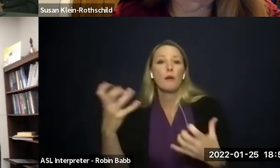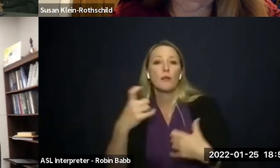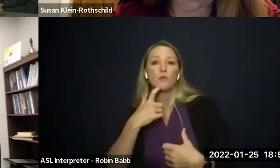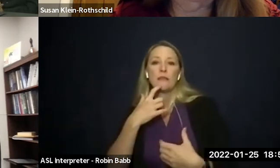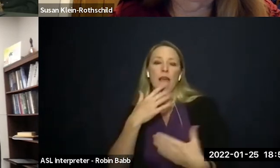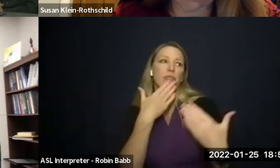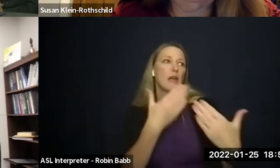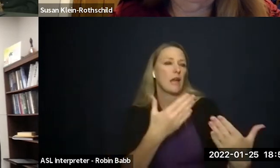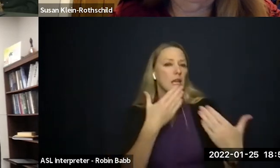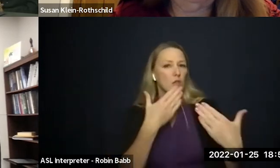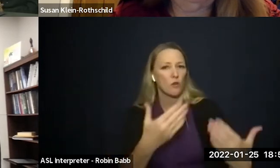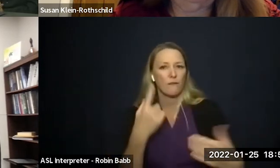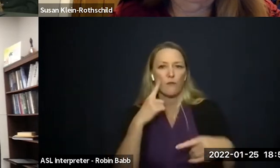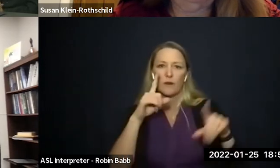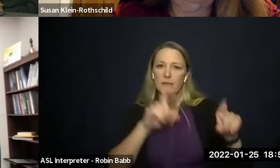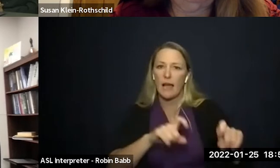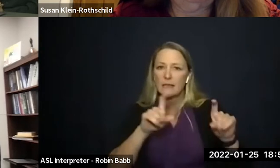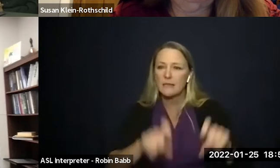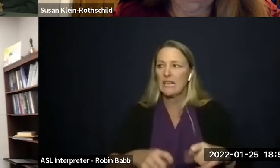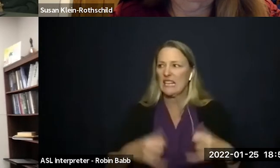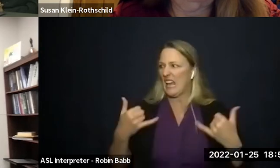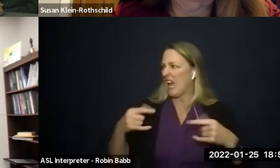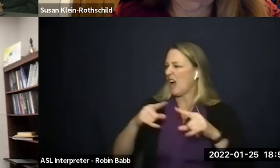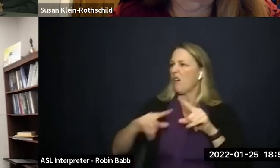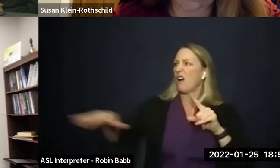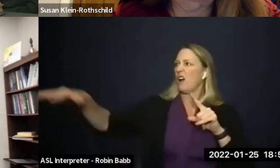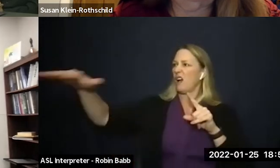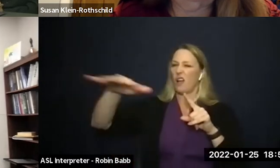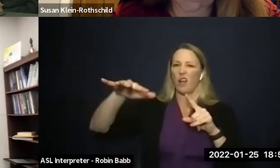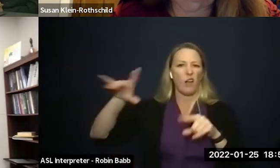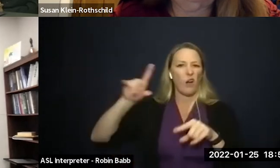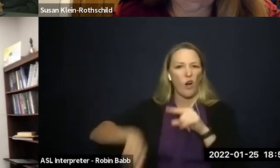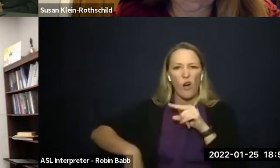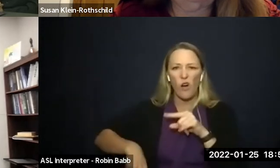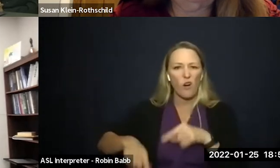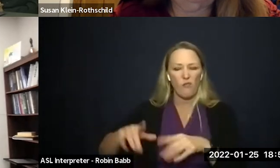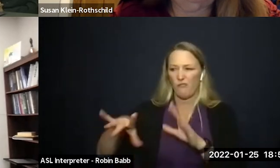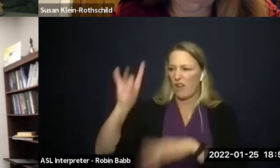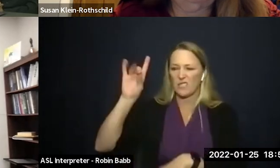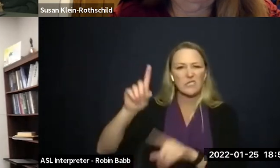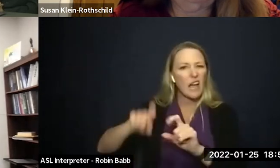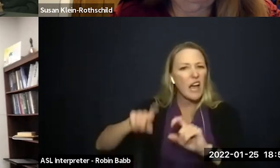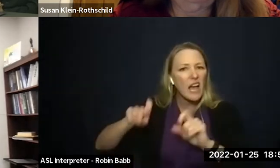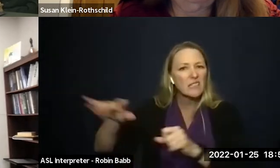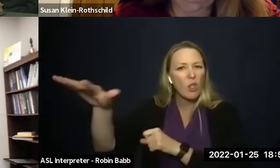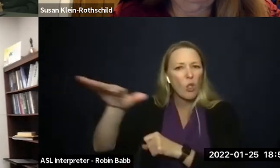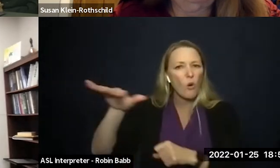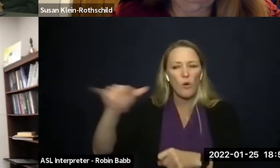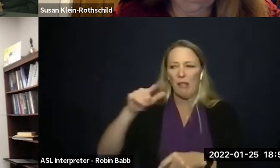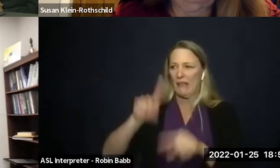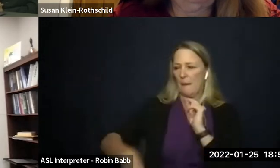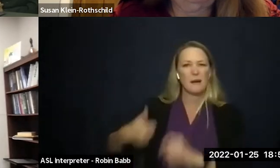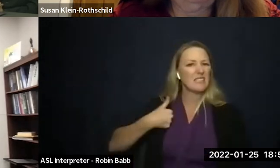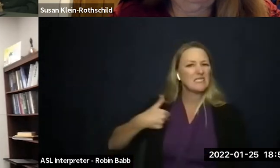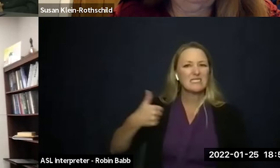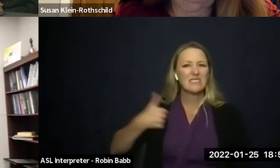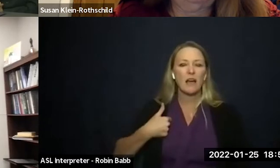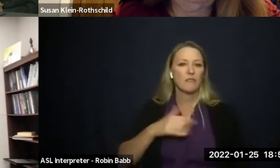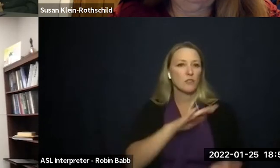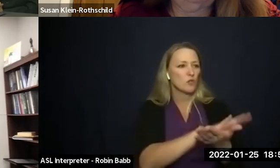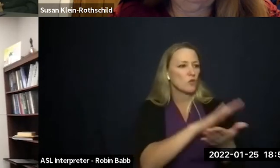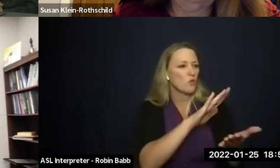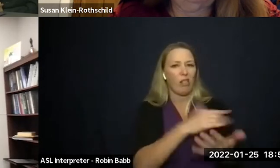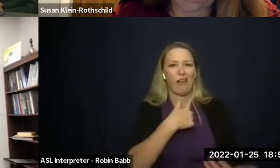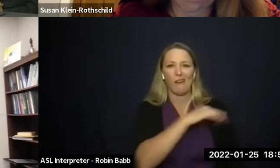was hard it still is hard to get tests at your local pharmacies uh and other sources our schools were plentiful with